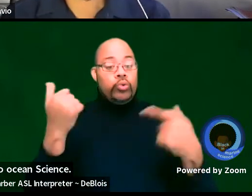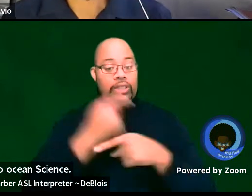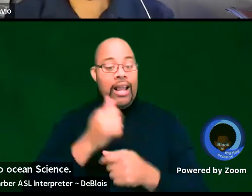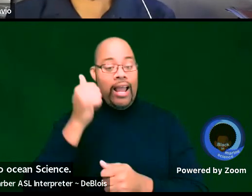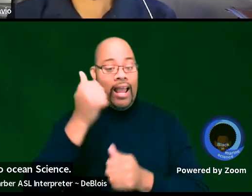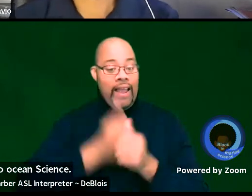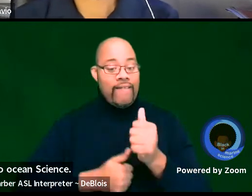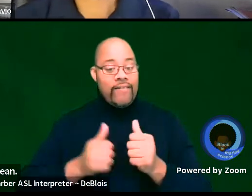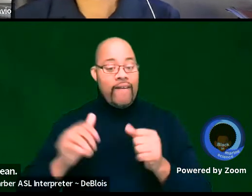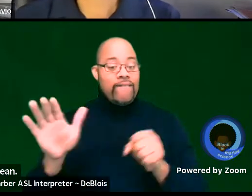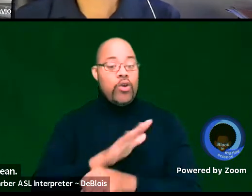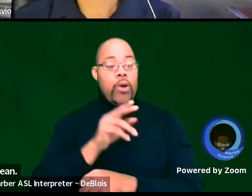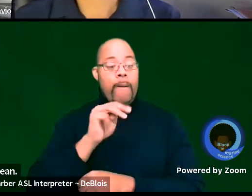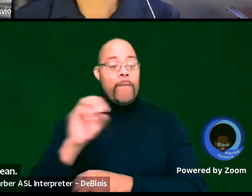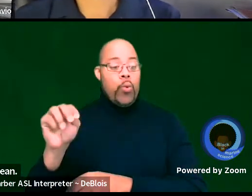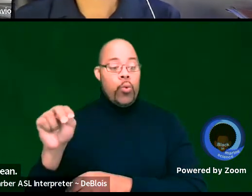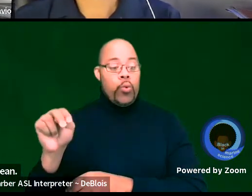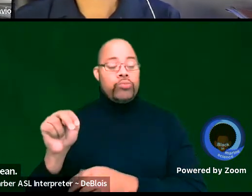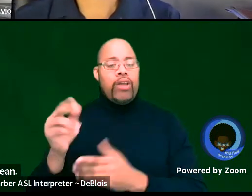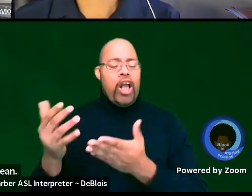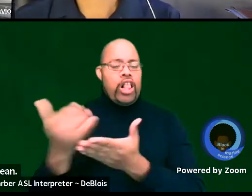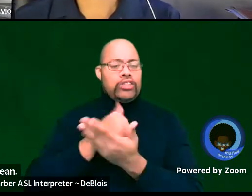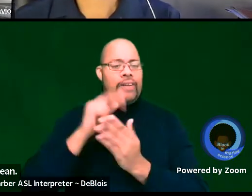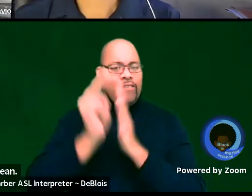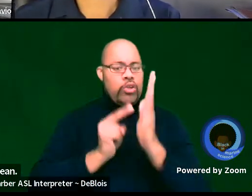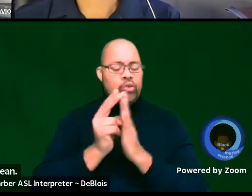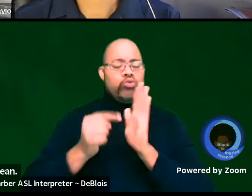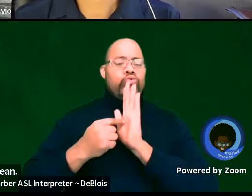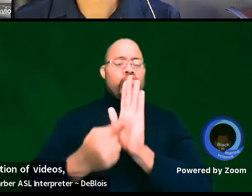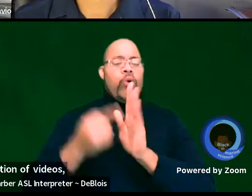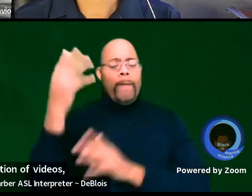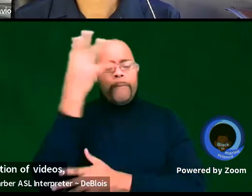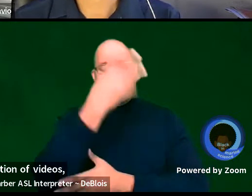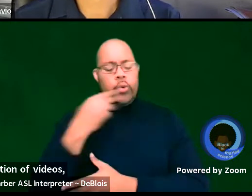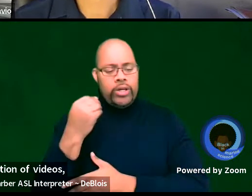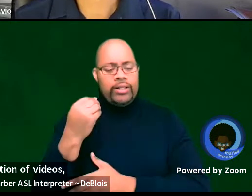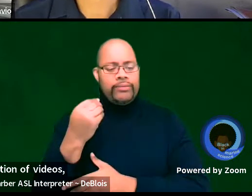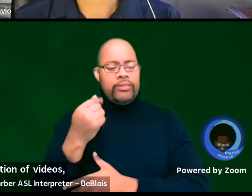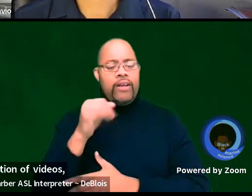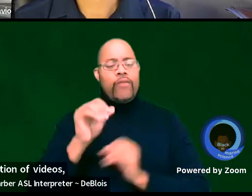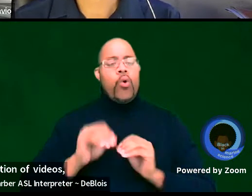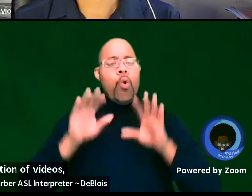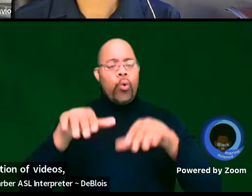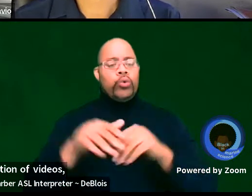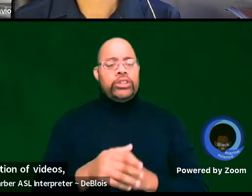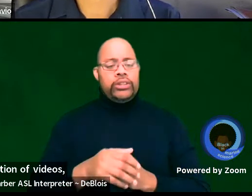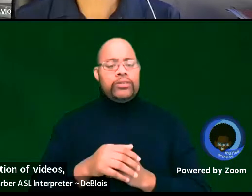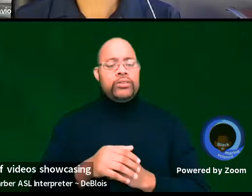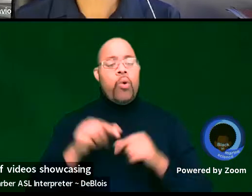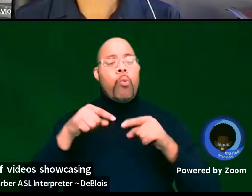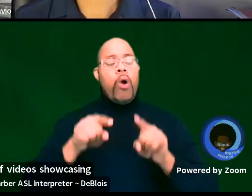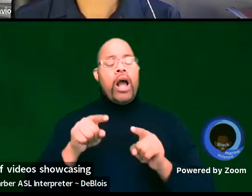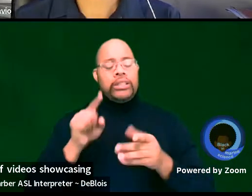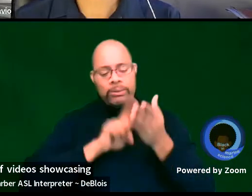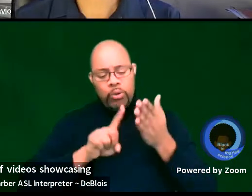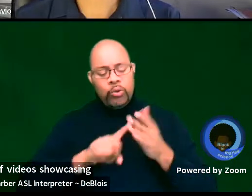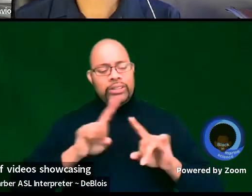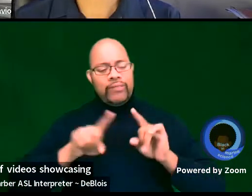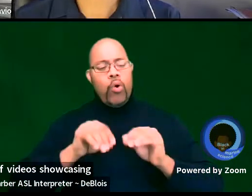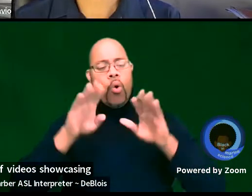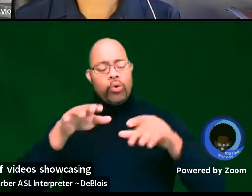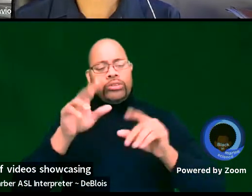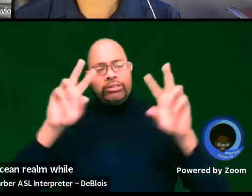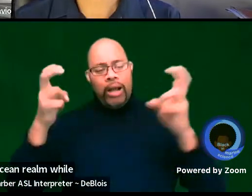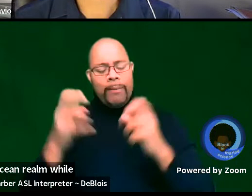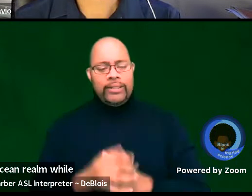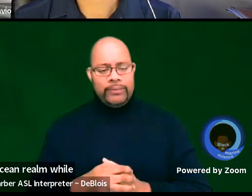full moon, a collection of videos showcasing the beauty and mystery of the ocean realm while exploring various ocean topics.